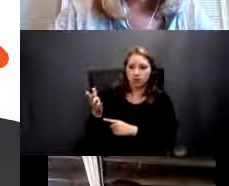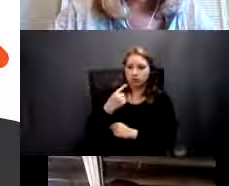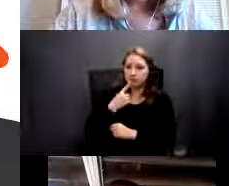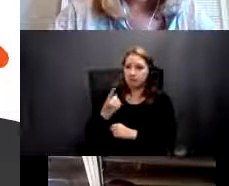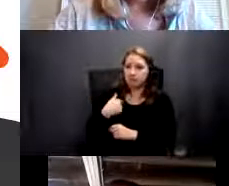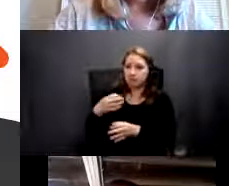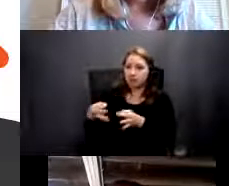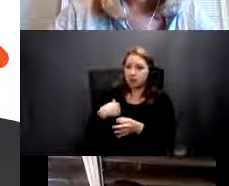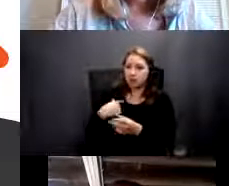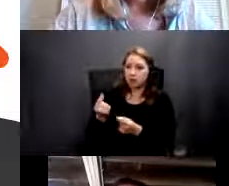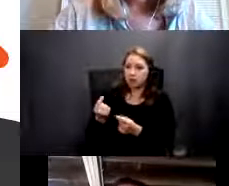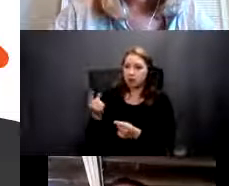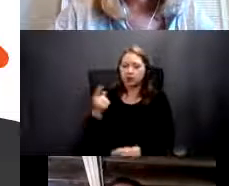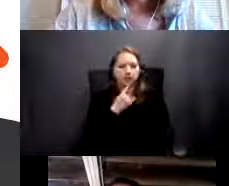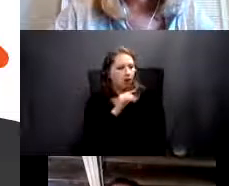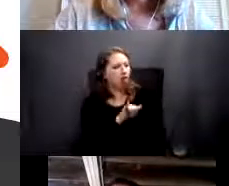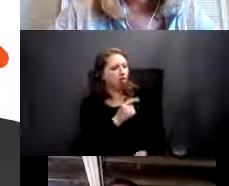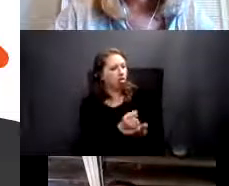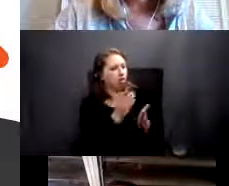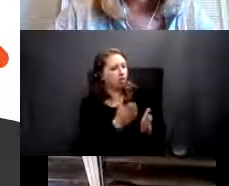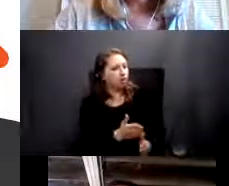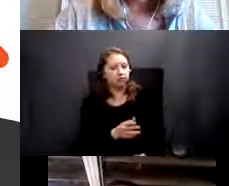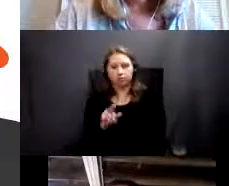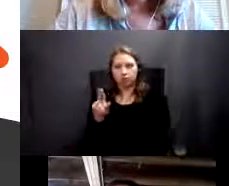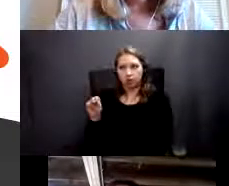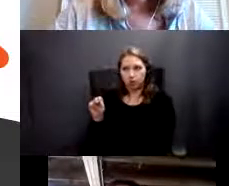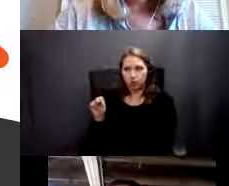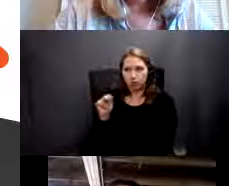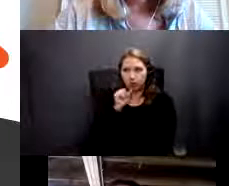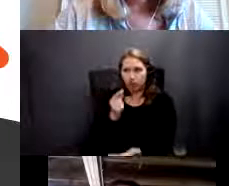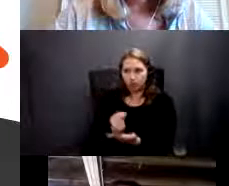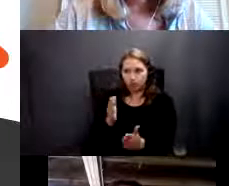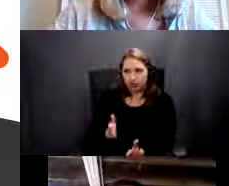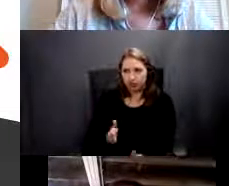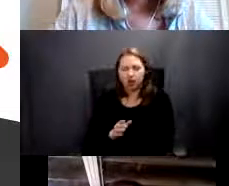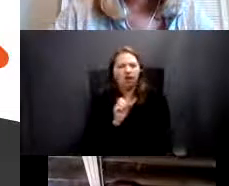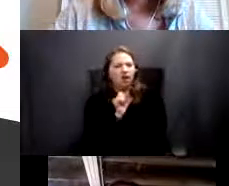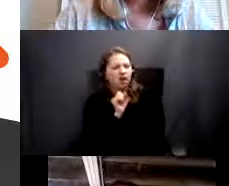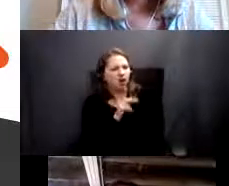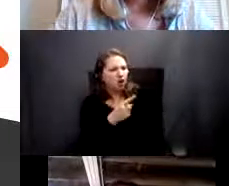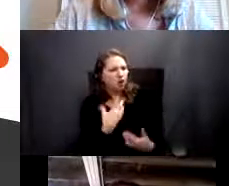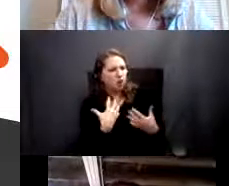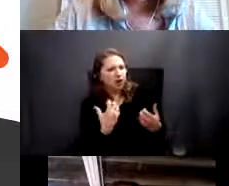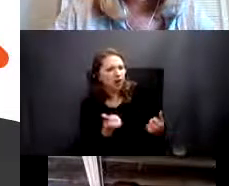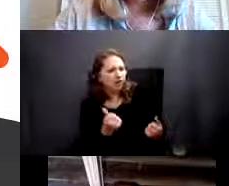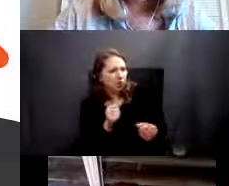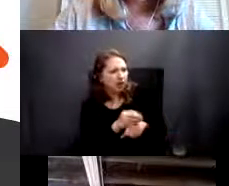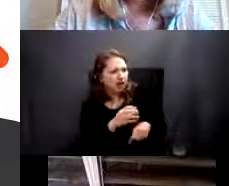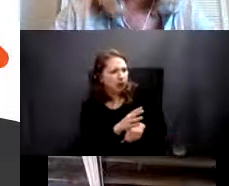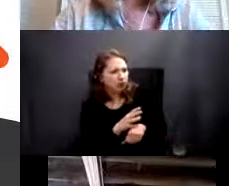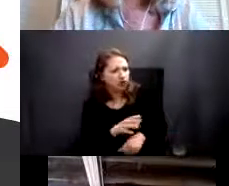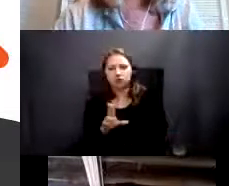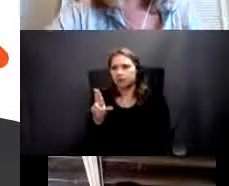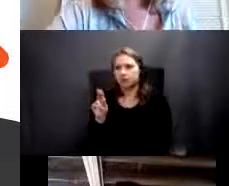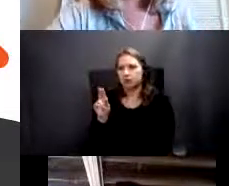you're a therapist. No, I'm not a therapist. Okay, so you're a recovery coach. No, but not a recovery coach. So what